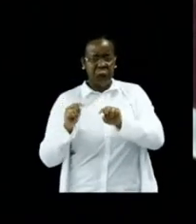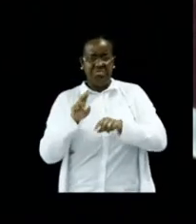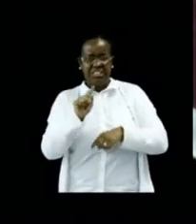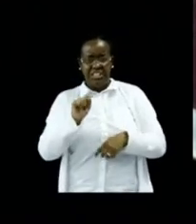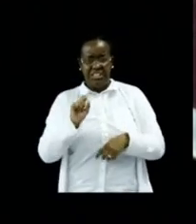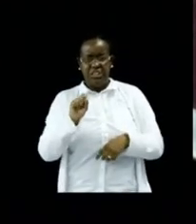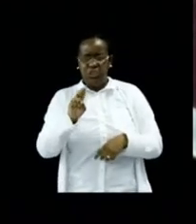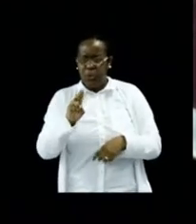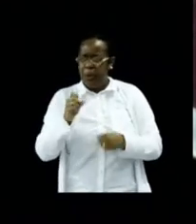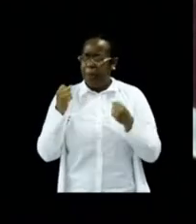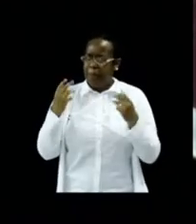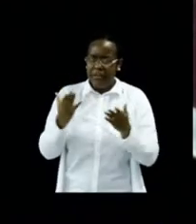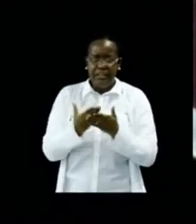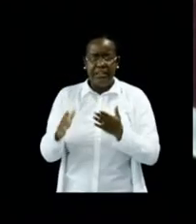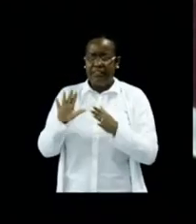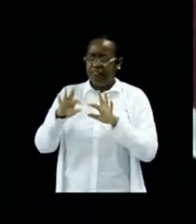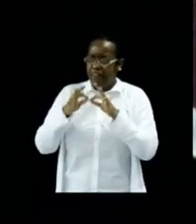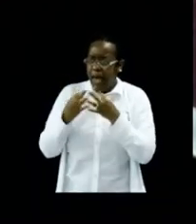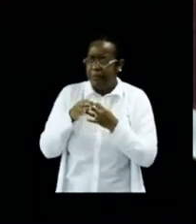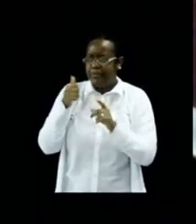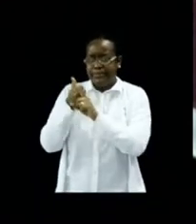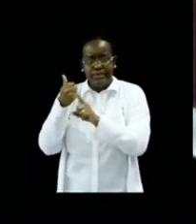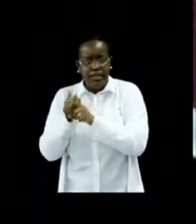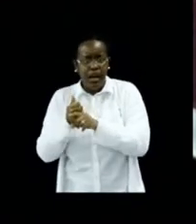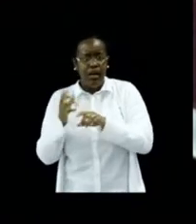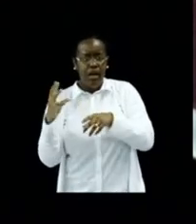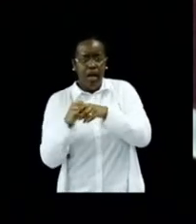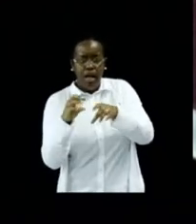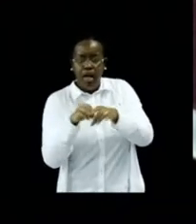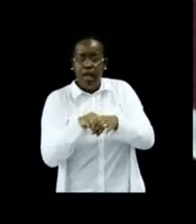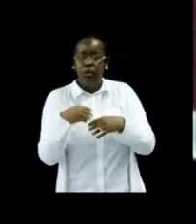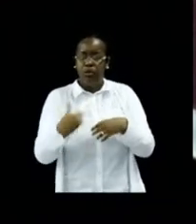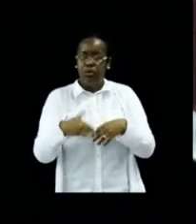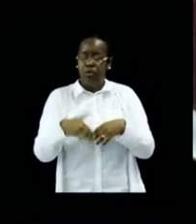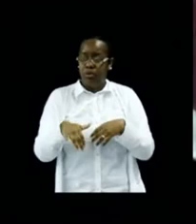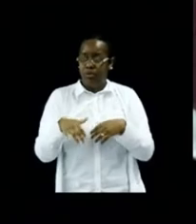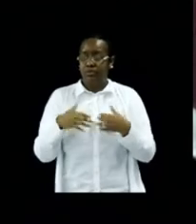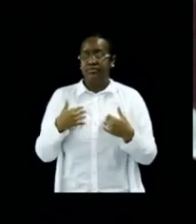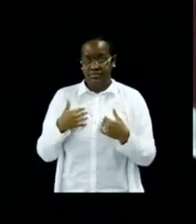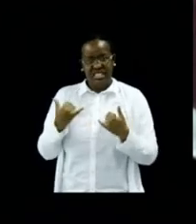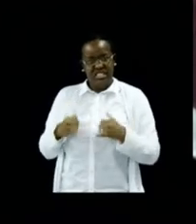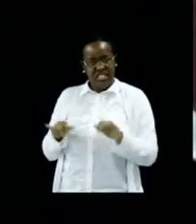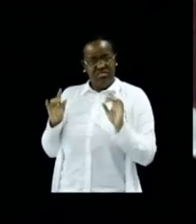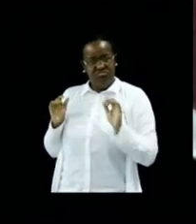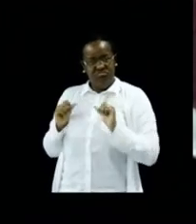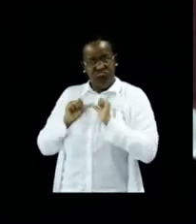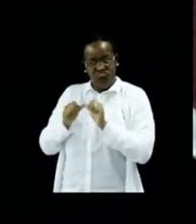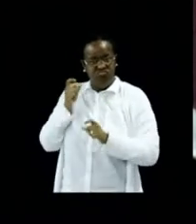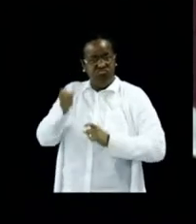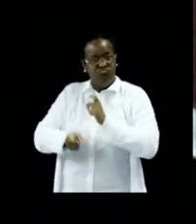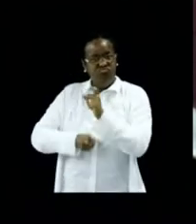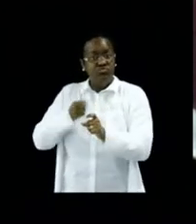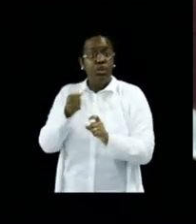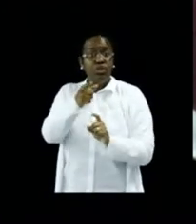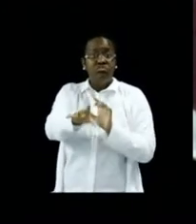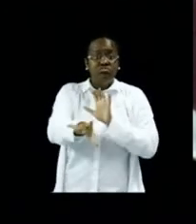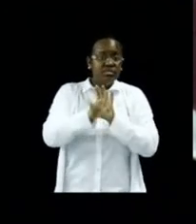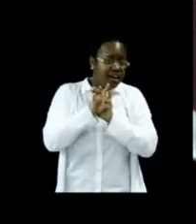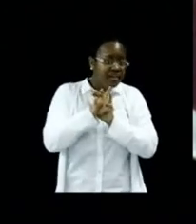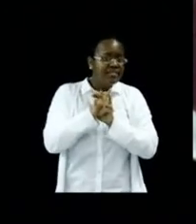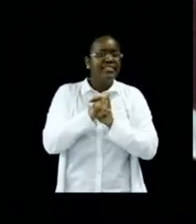family has done and still choose to do. You chose a major within the School of Public